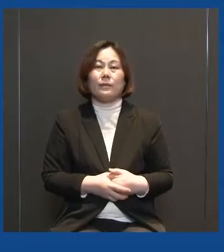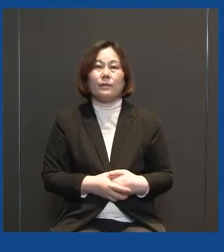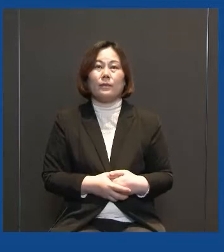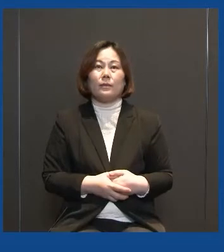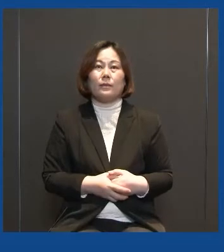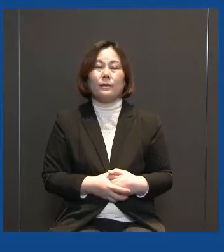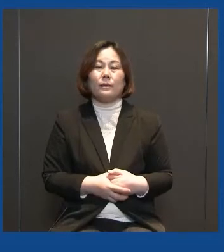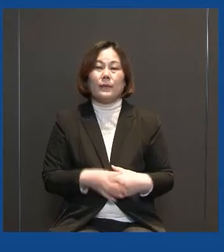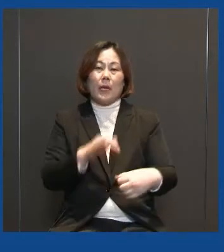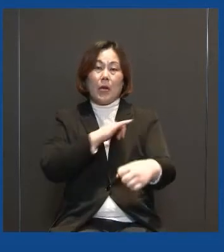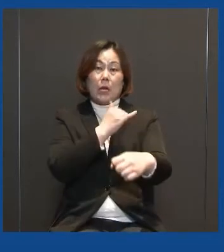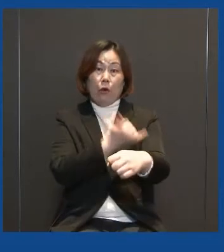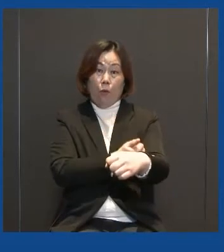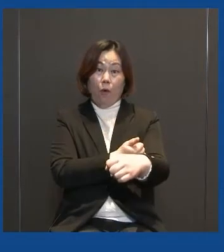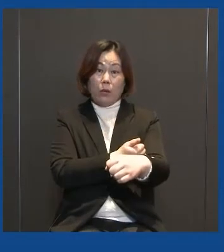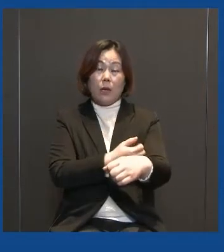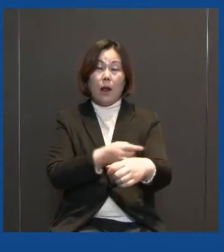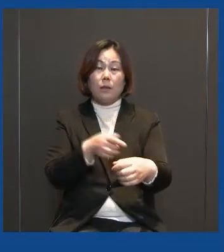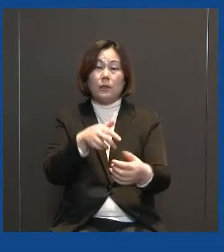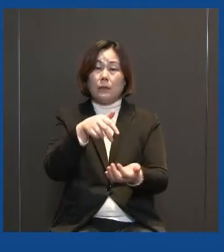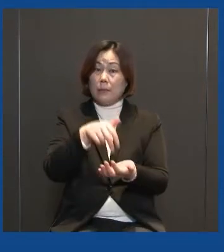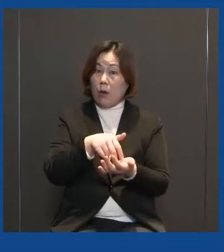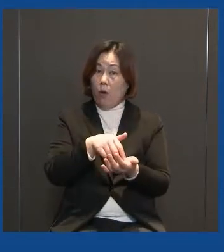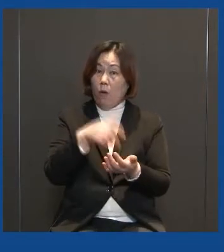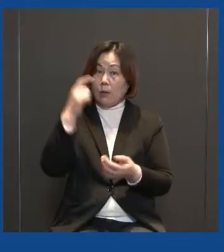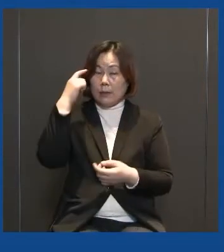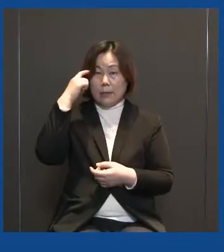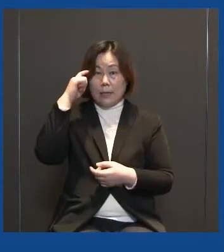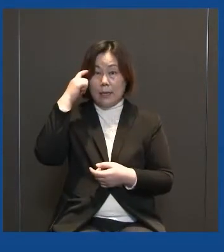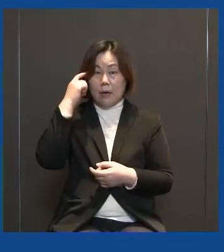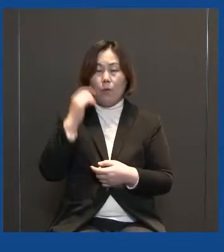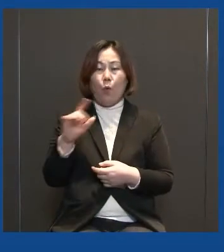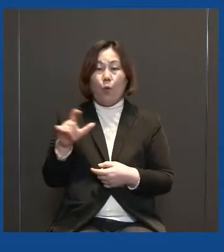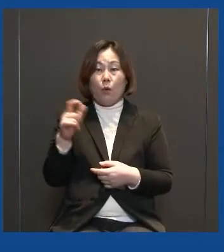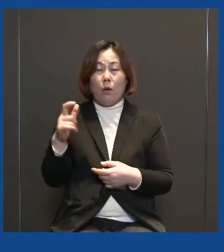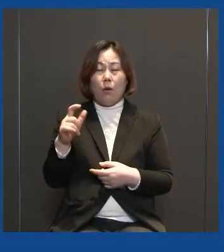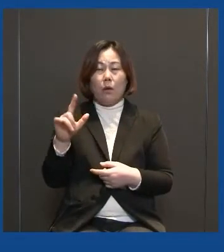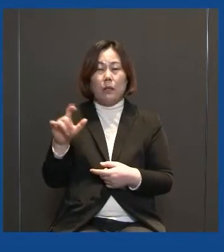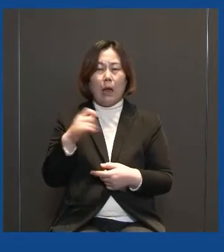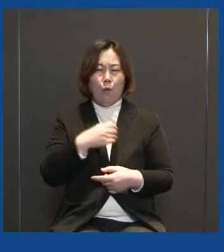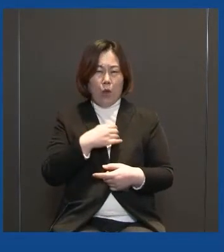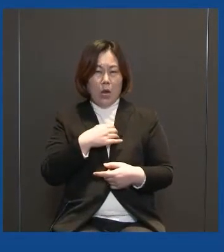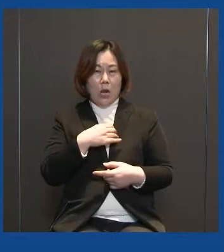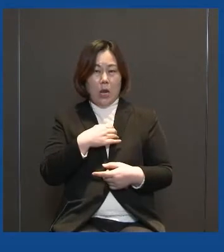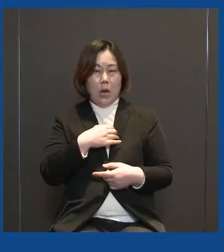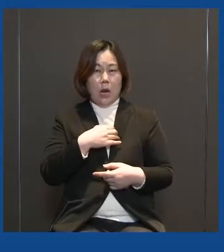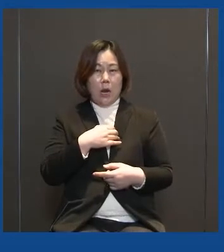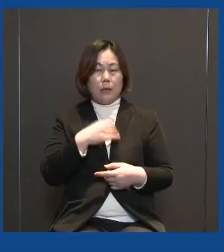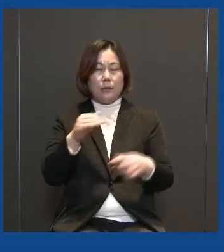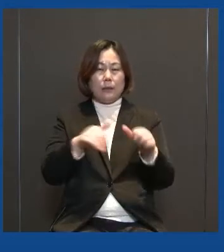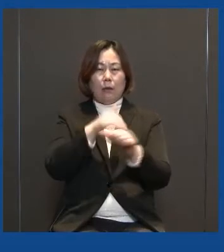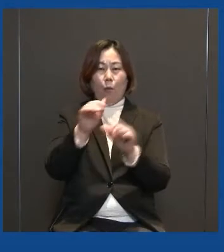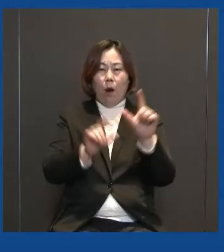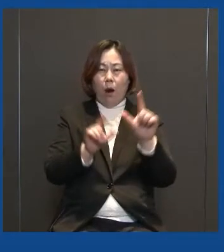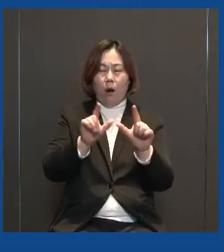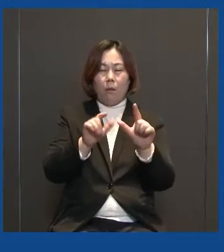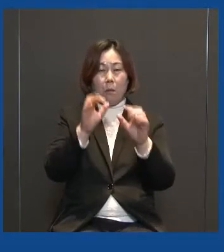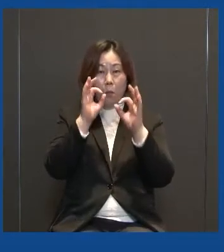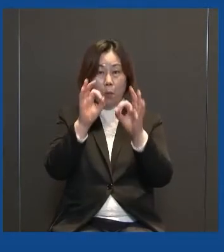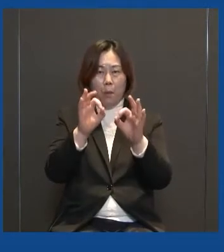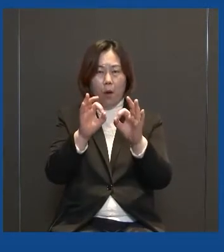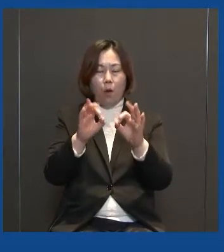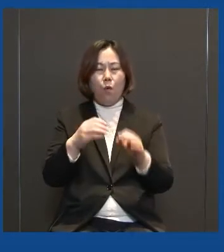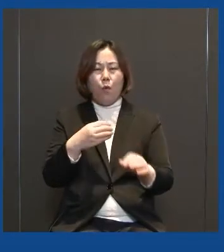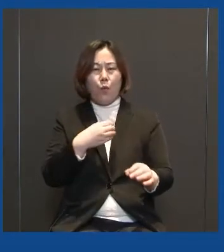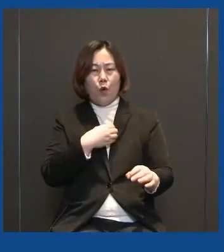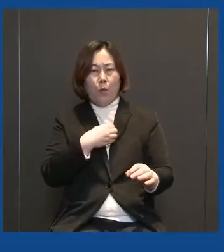just wanted to share that with you. So from the point of human rights, if you look at the COVID-19 crisis and the impact, we